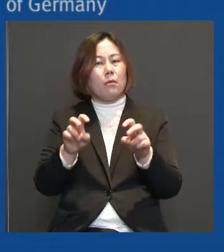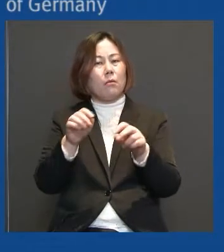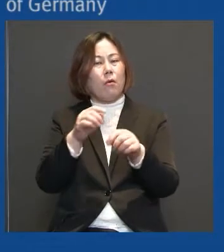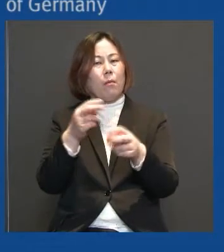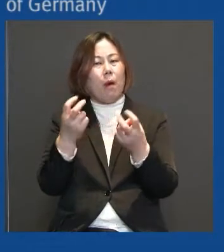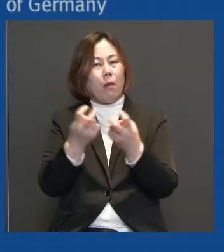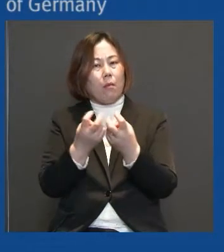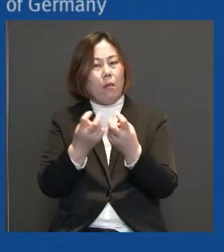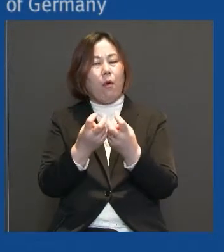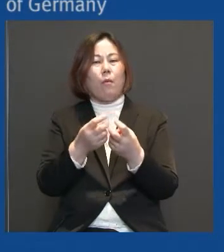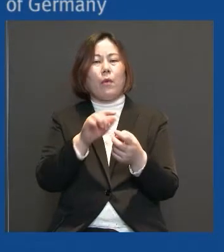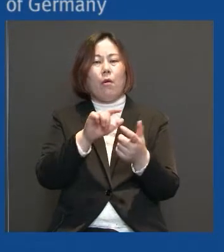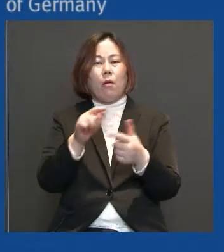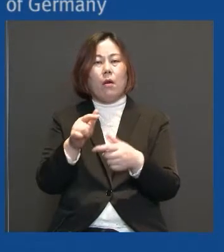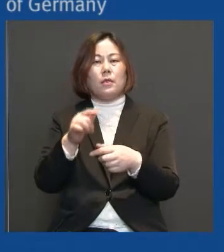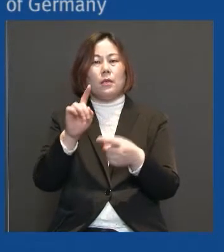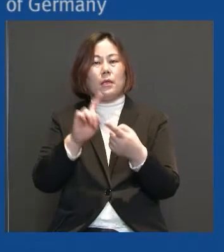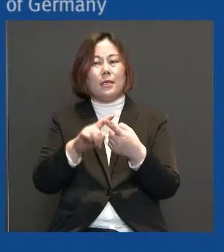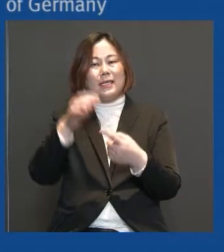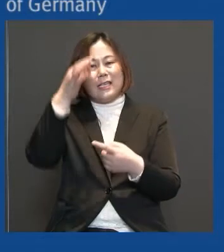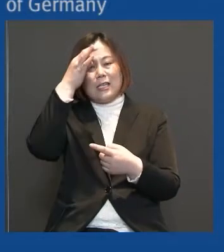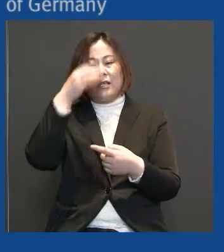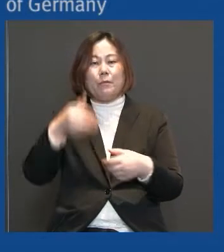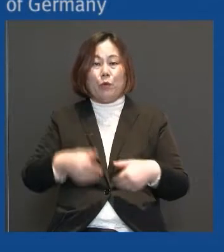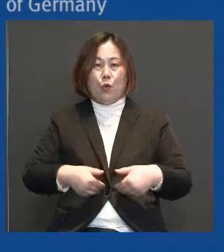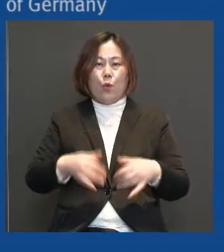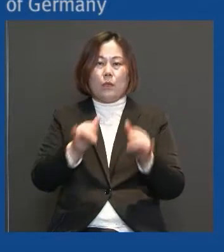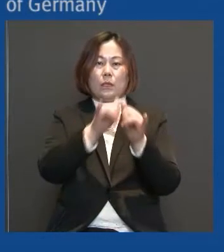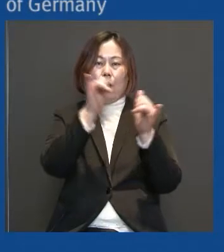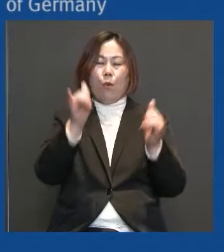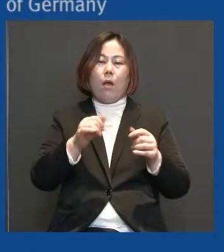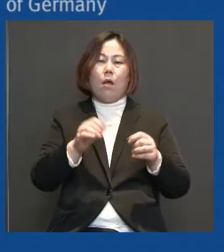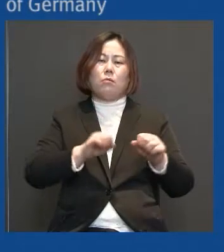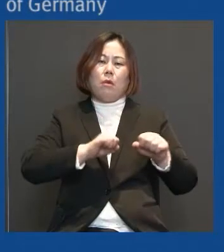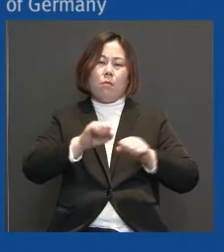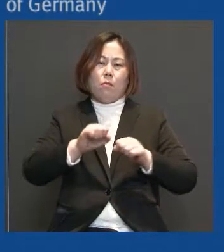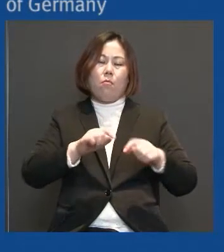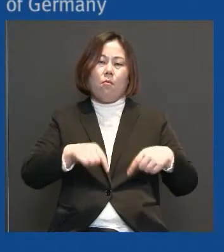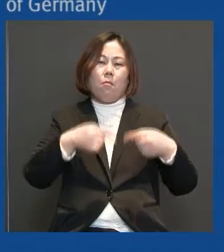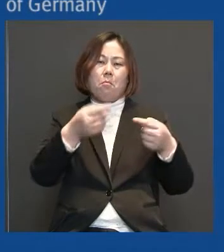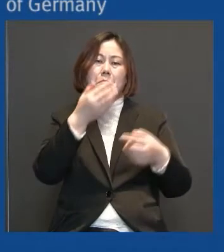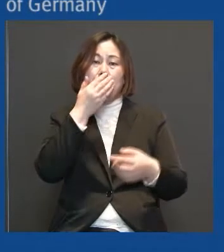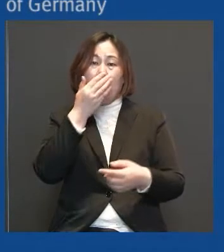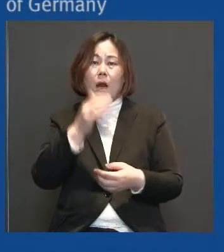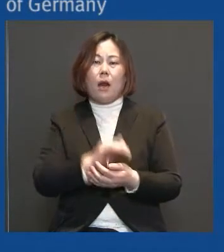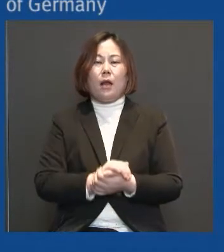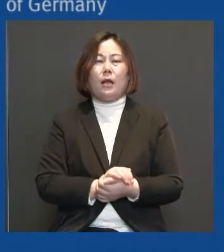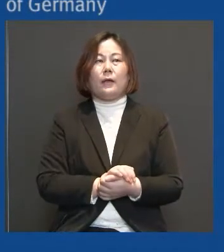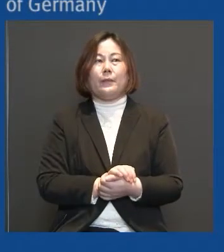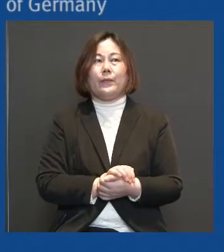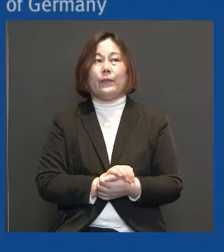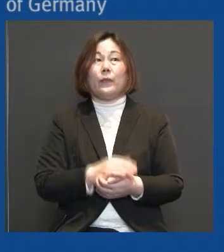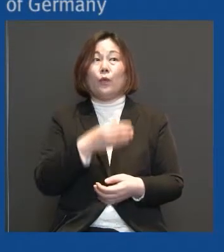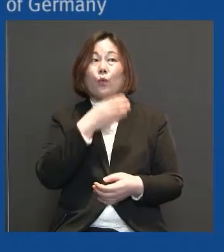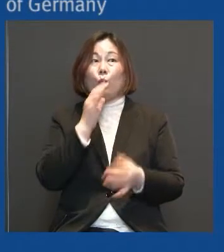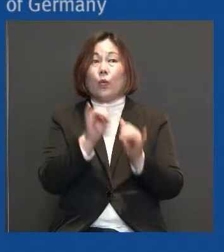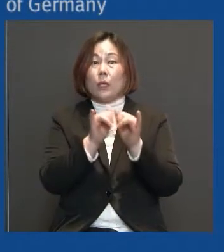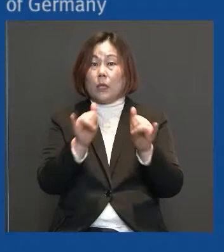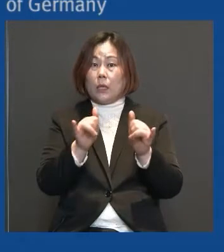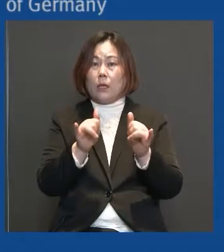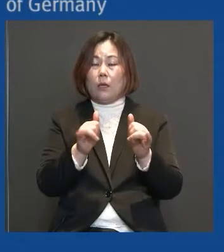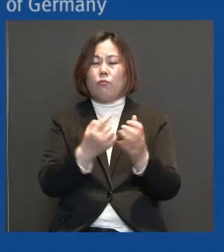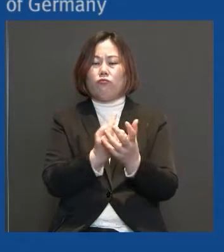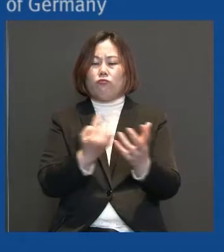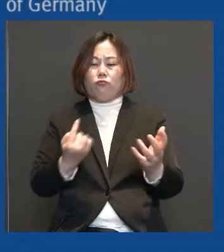these days. And this can heavily contribute to reducing social isolation of older persons. What